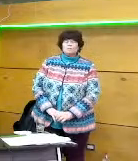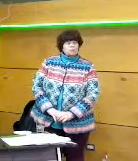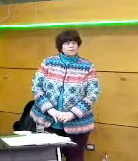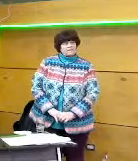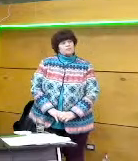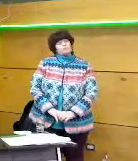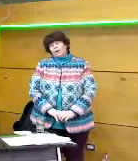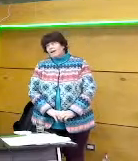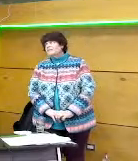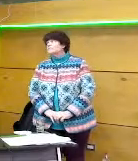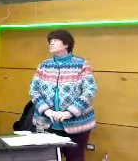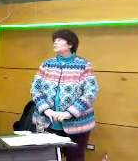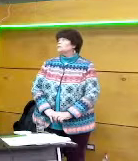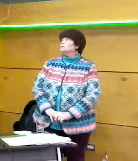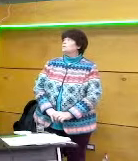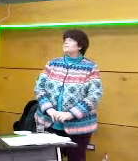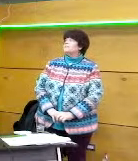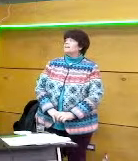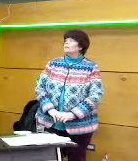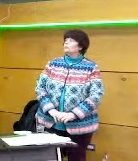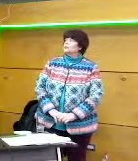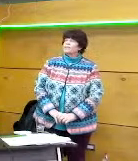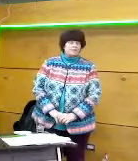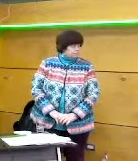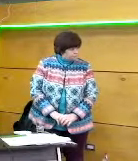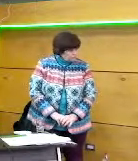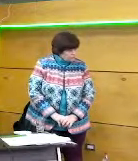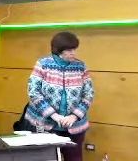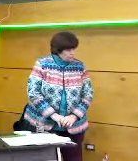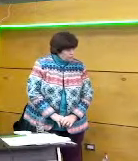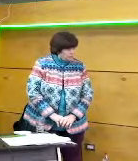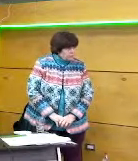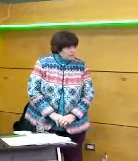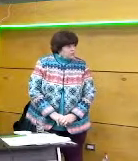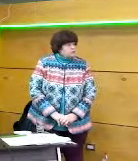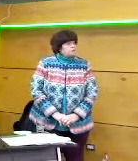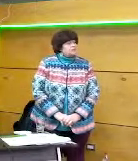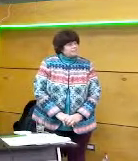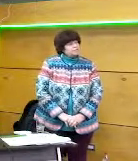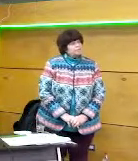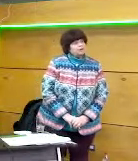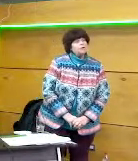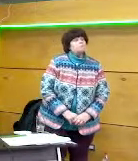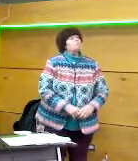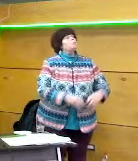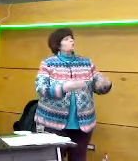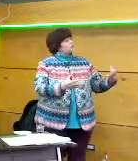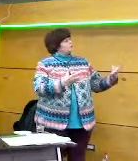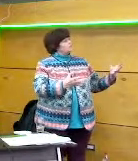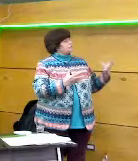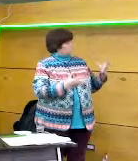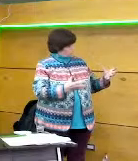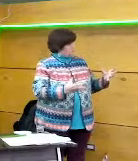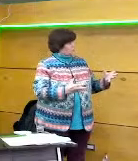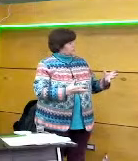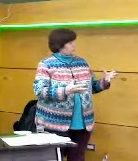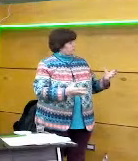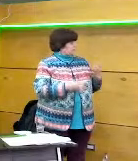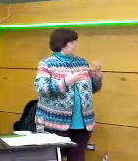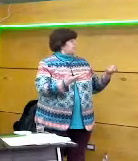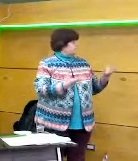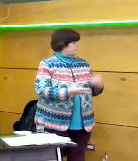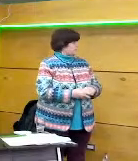is that a word that surprised you? Is that a word that confused you? Do you think it's a very important